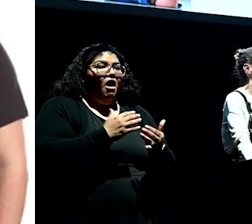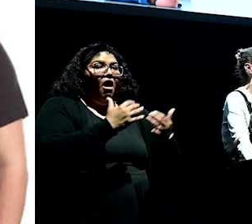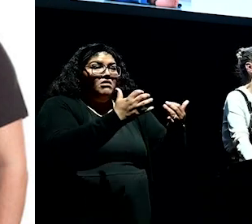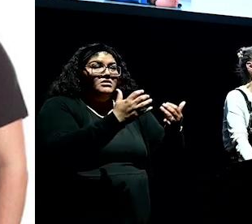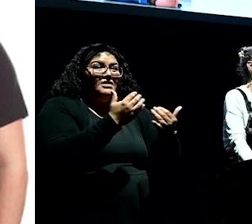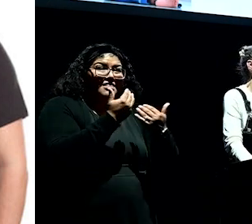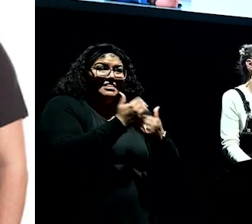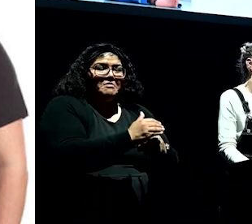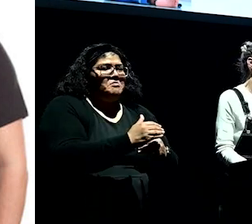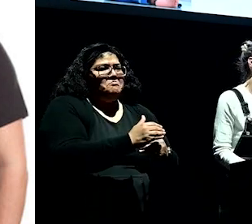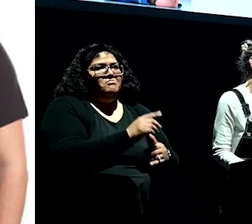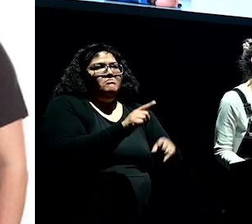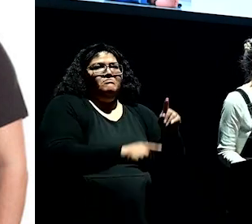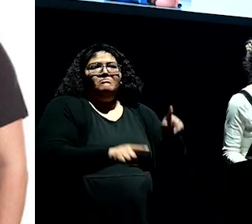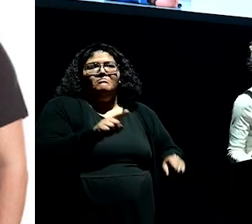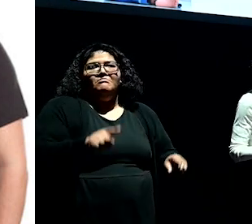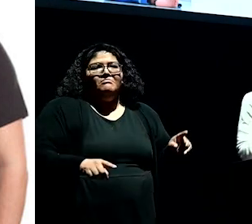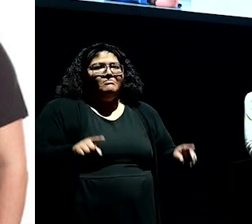and so